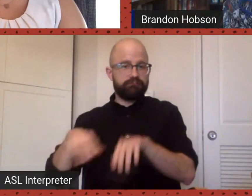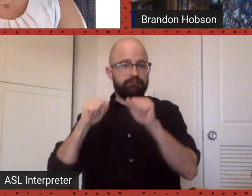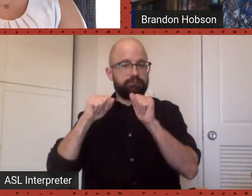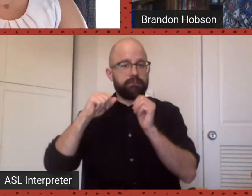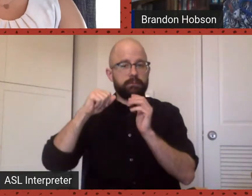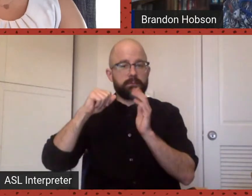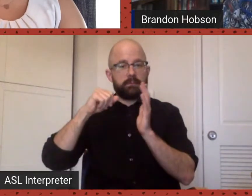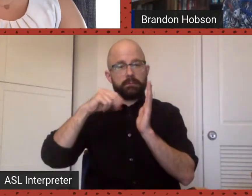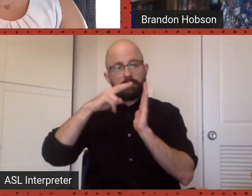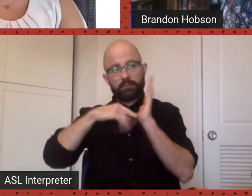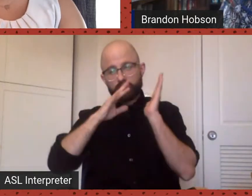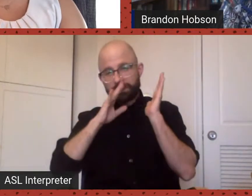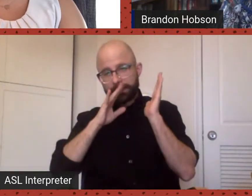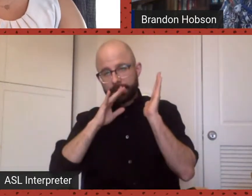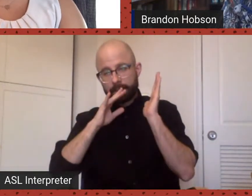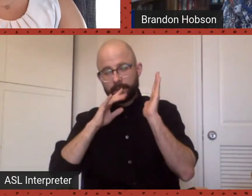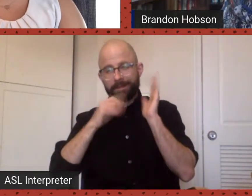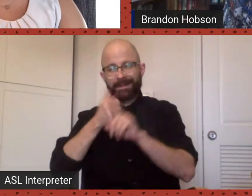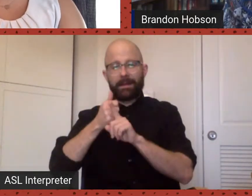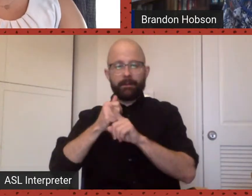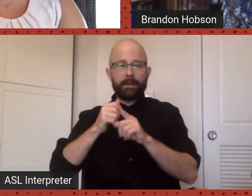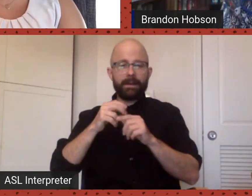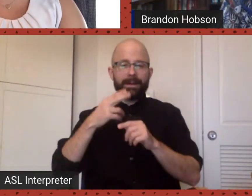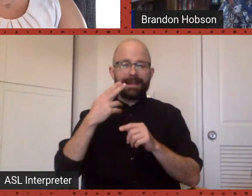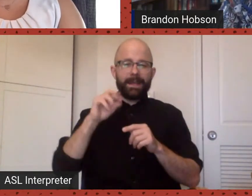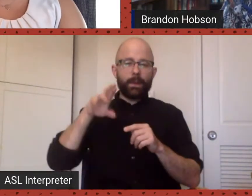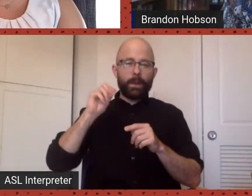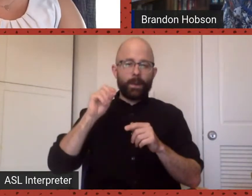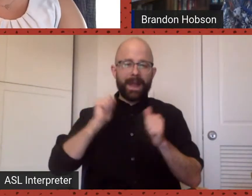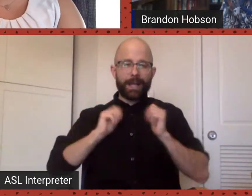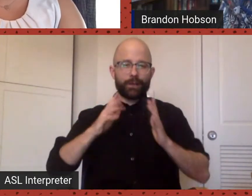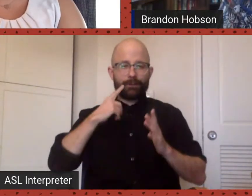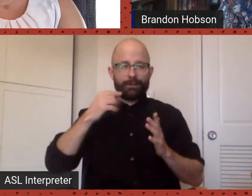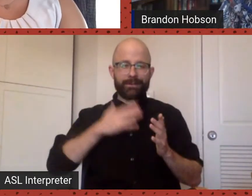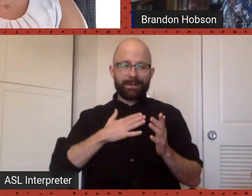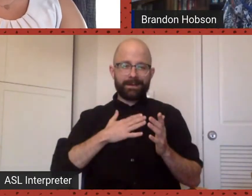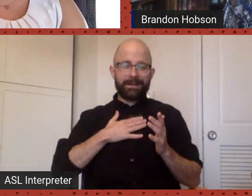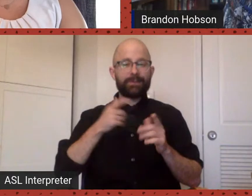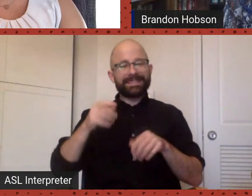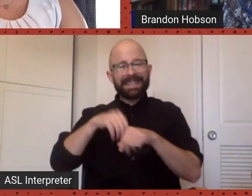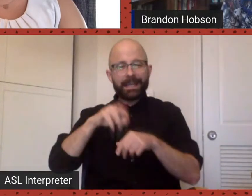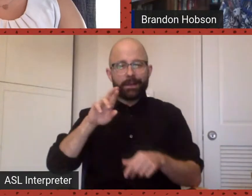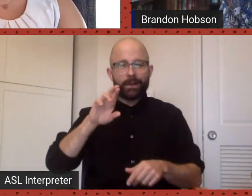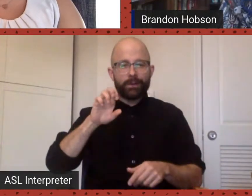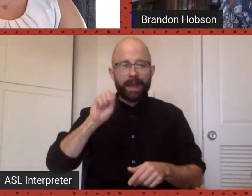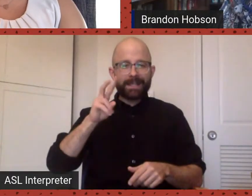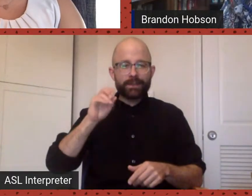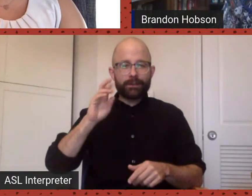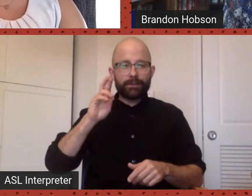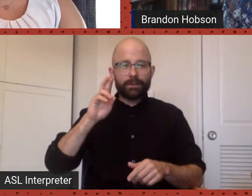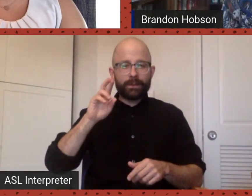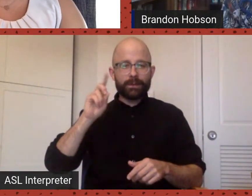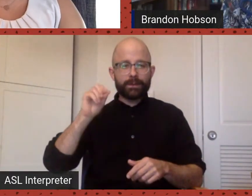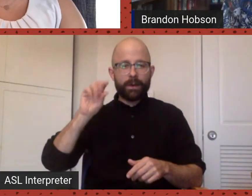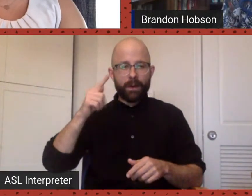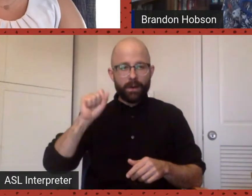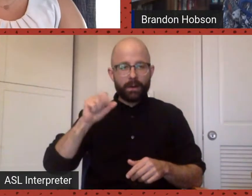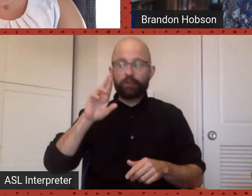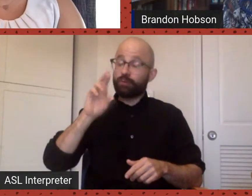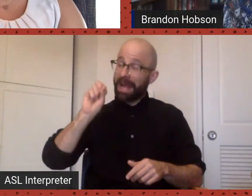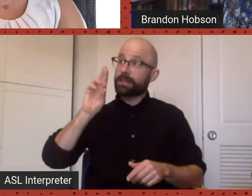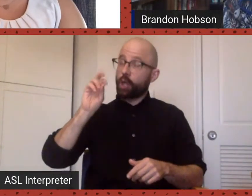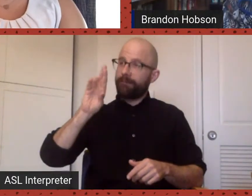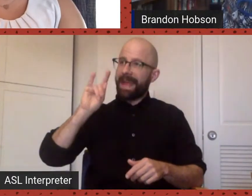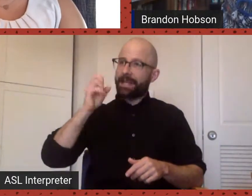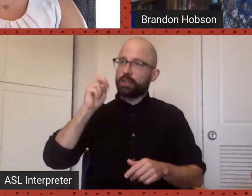a hero actor of mine. He was been in Reservation Dogs, and he's a Dead Man, and in many movies,